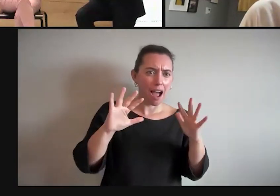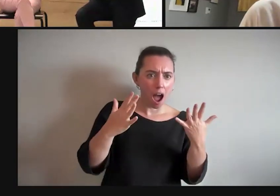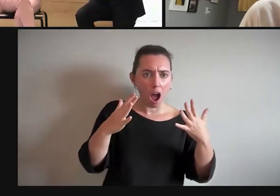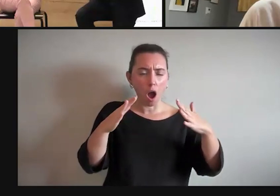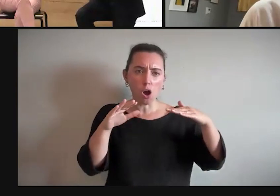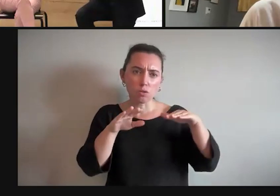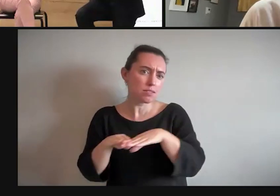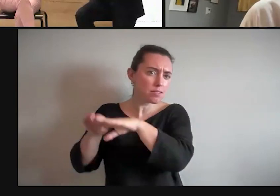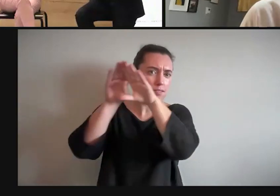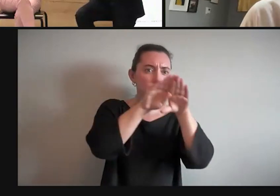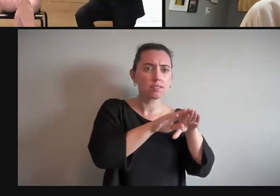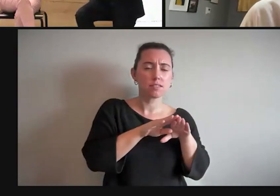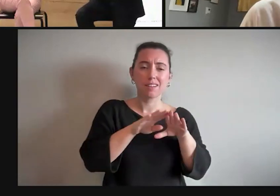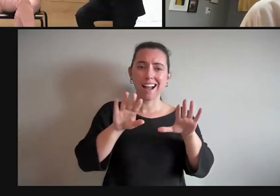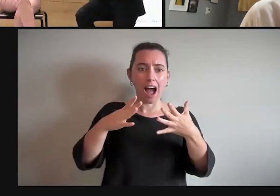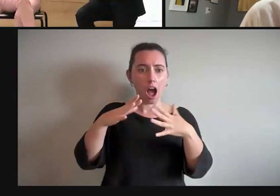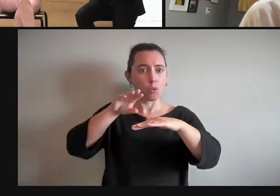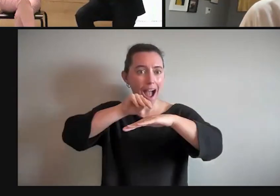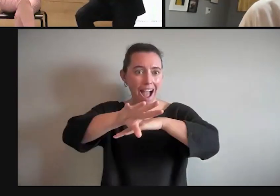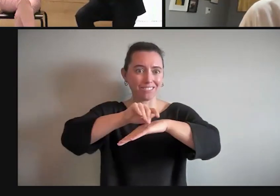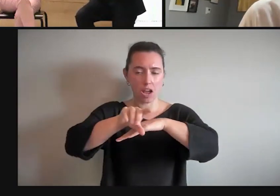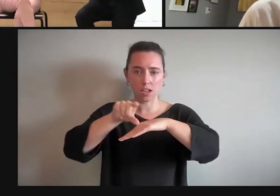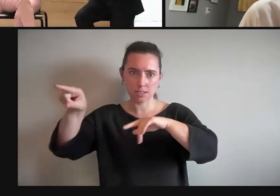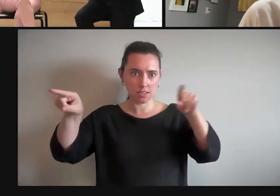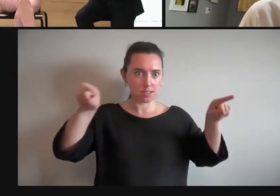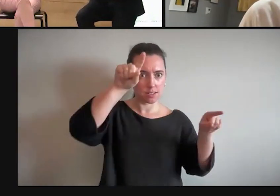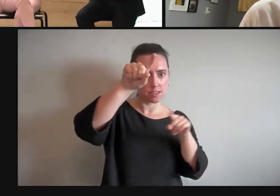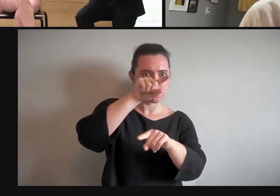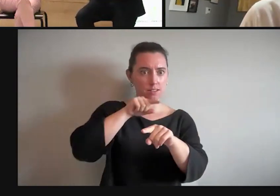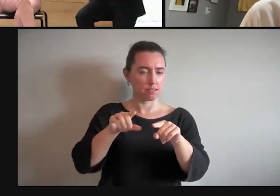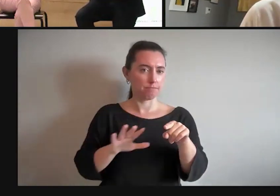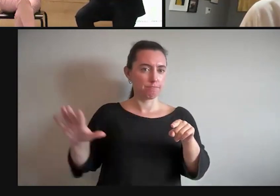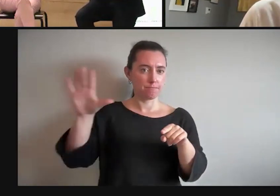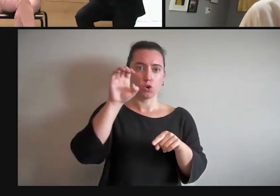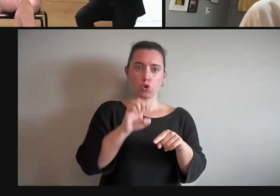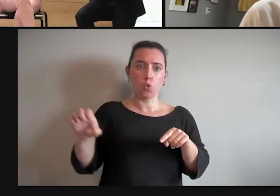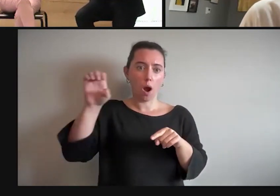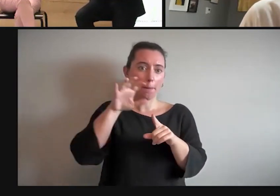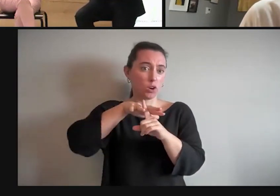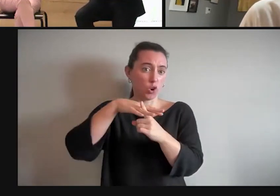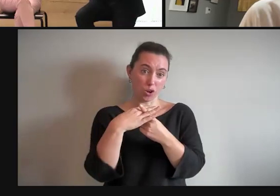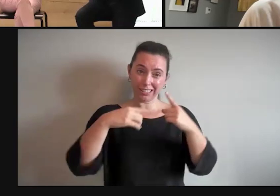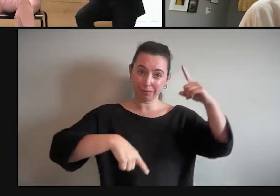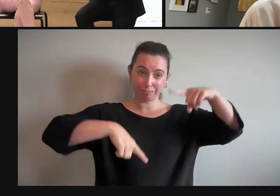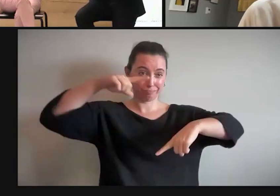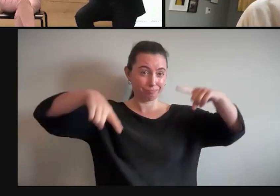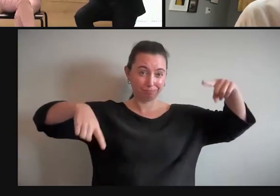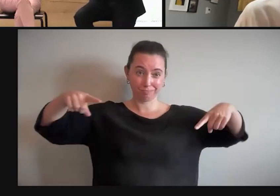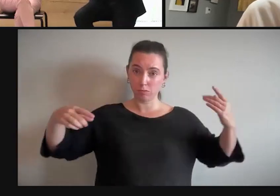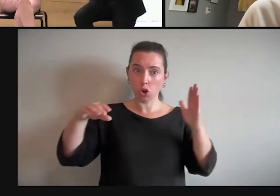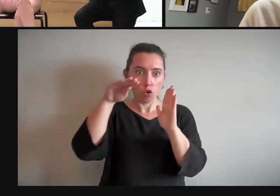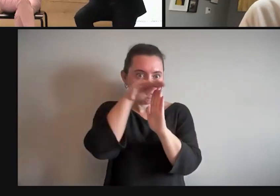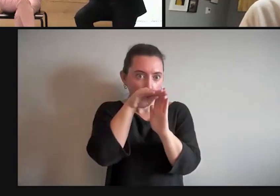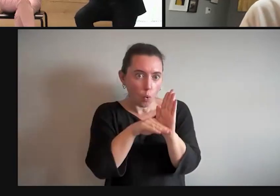consistent and relevant advices to our client and customers, because you have different rules for